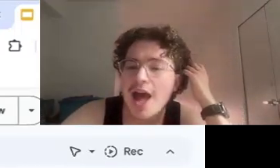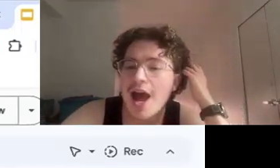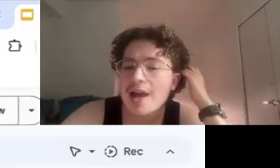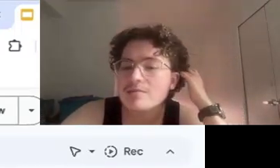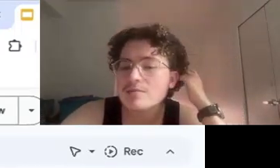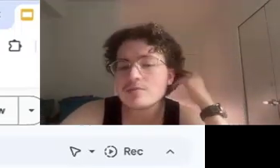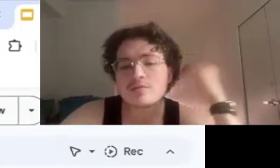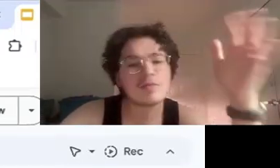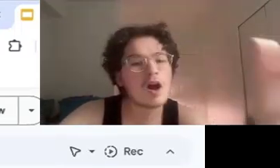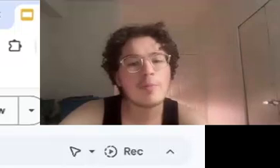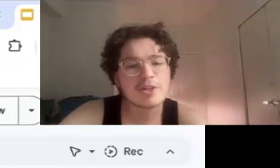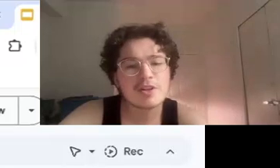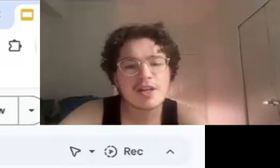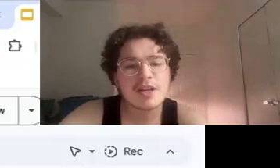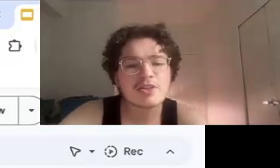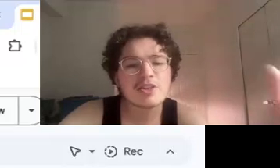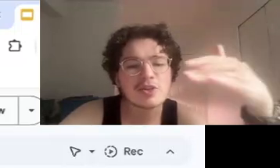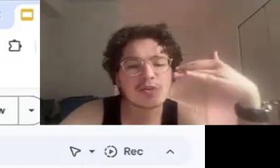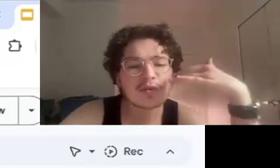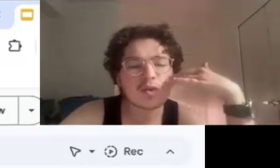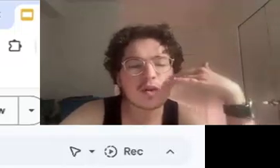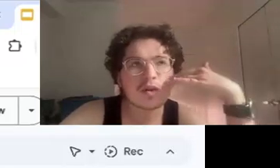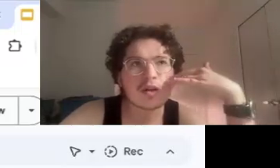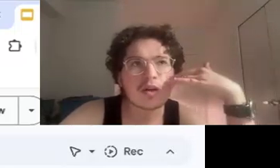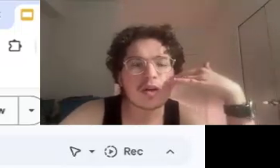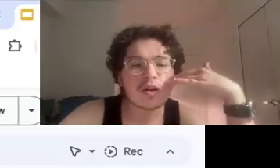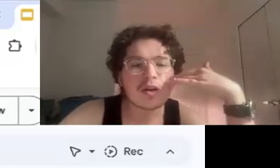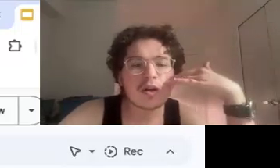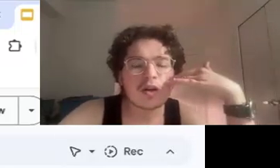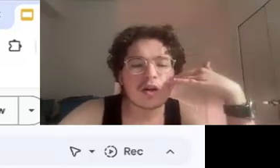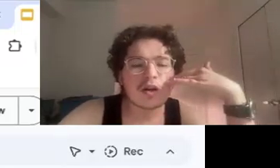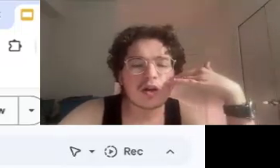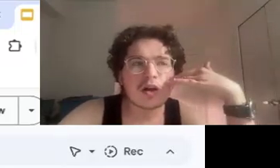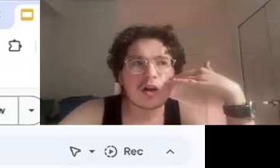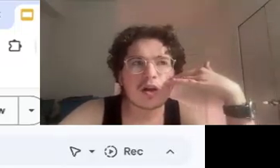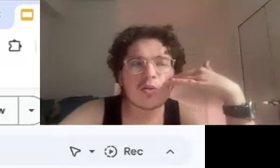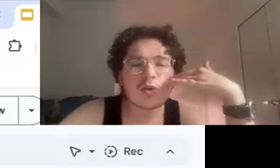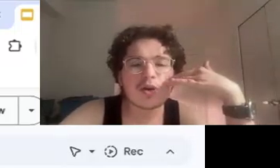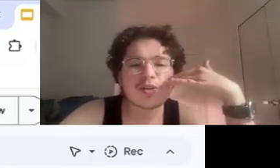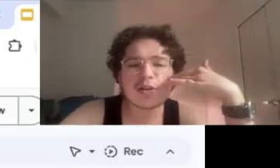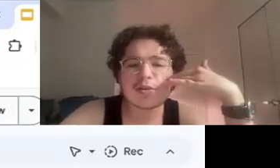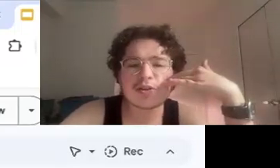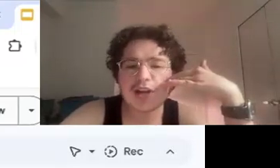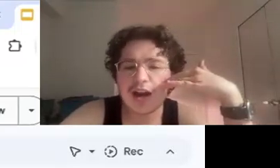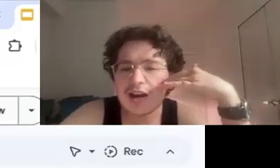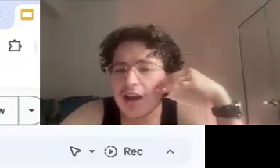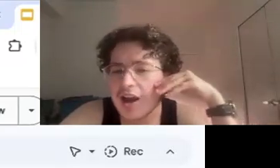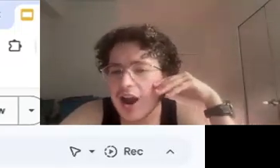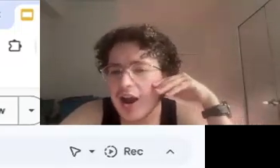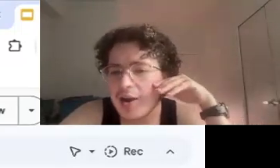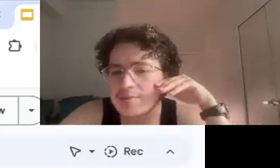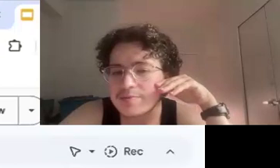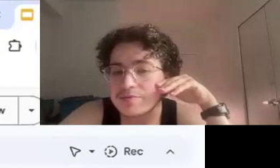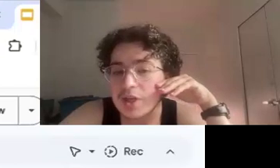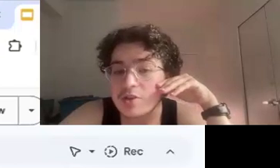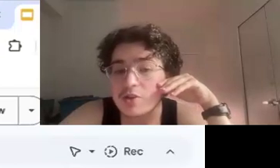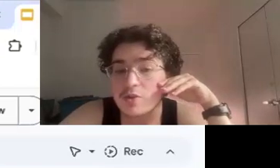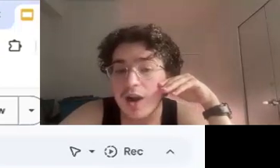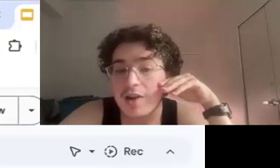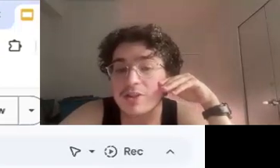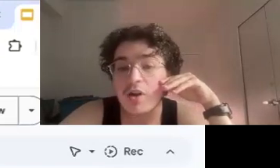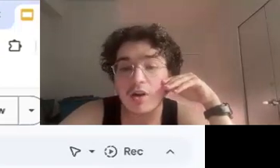credible. And I asked him, like, okay, like, on what basis do you believe that? He's like, oh, well, there are discrepancies between doctor and patient's testimony. I'm like, wow, of